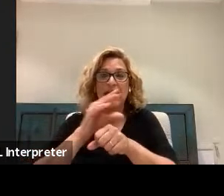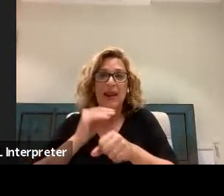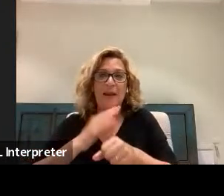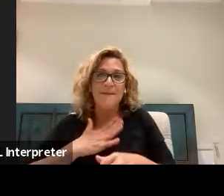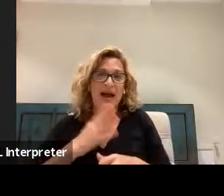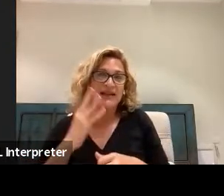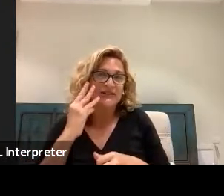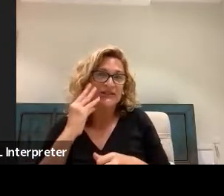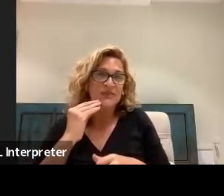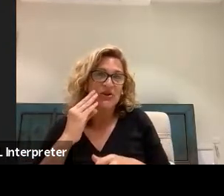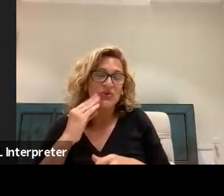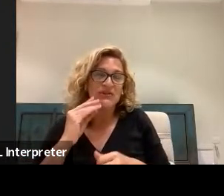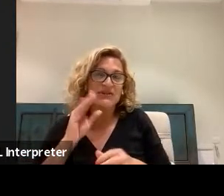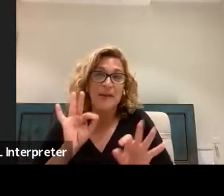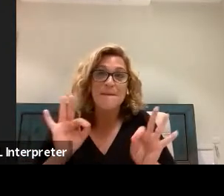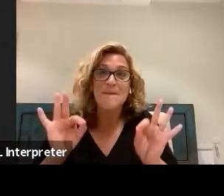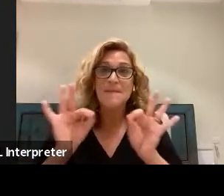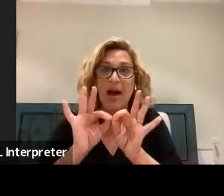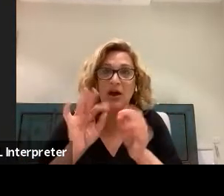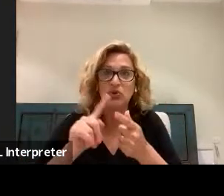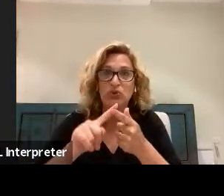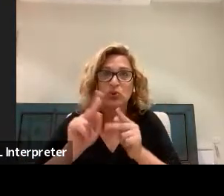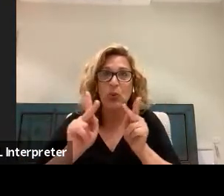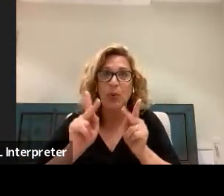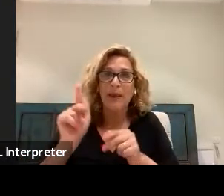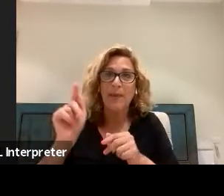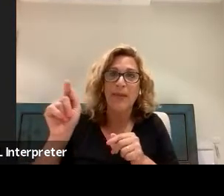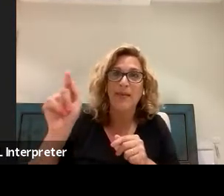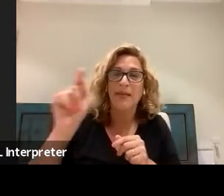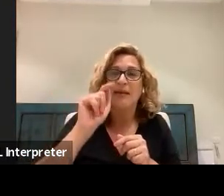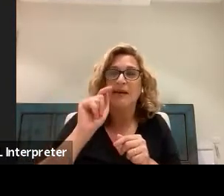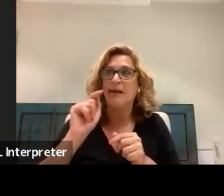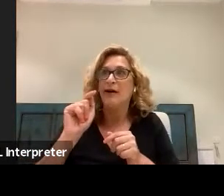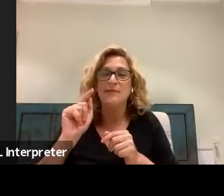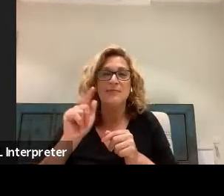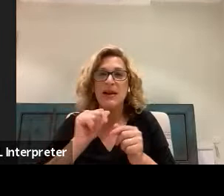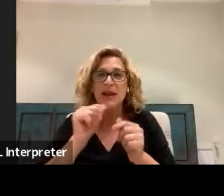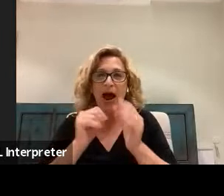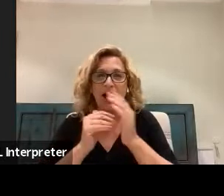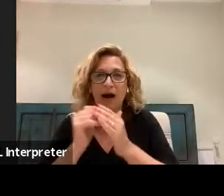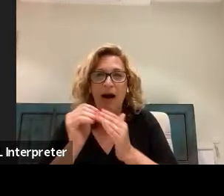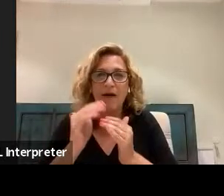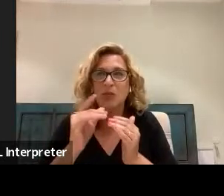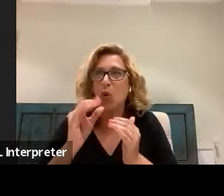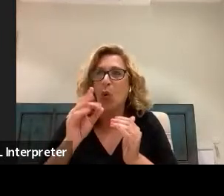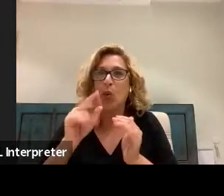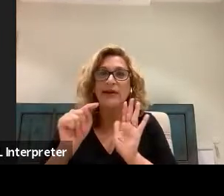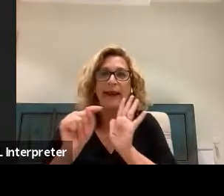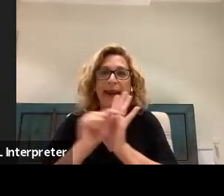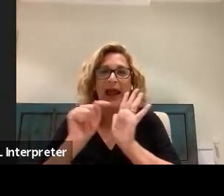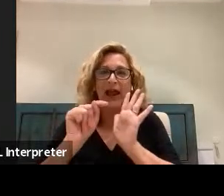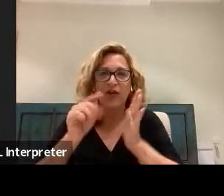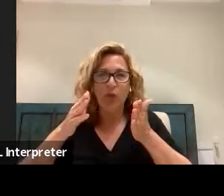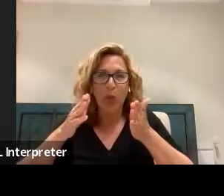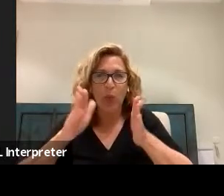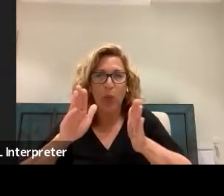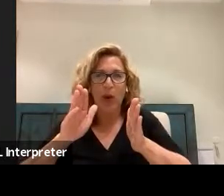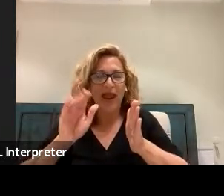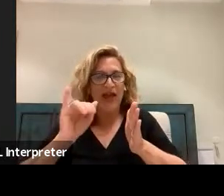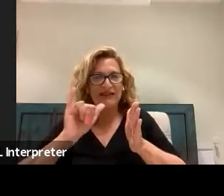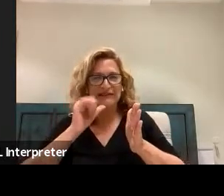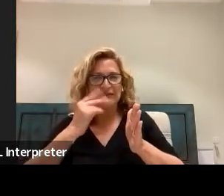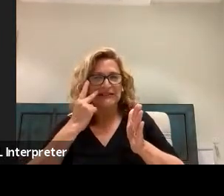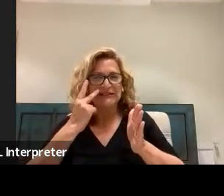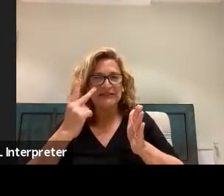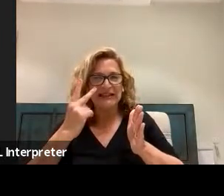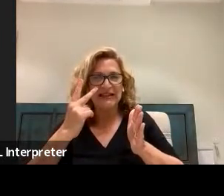experiences mattered to people in a uncomfortable or negative way. Like it wasn't seen as an